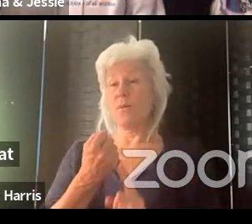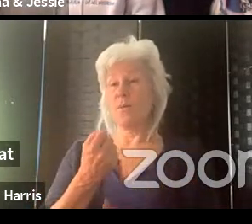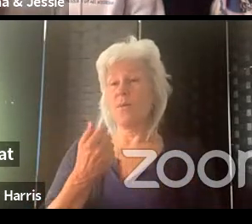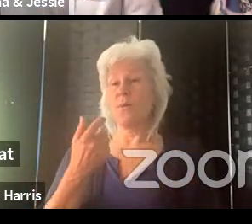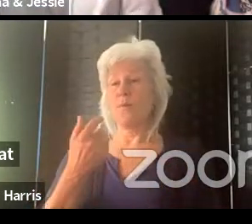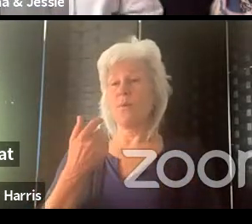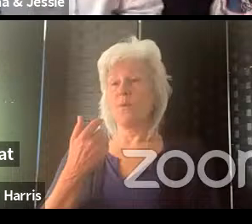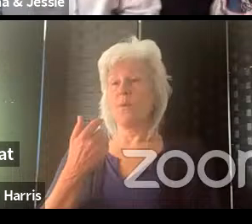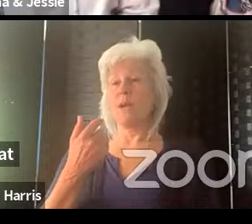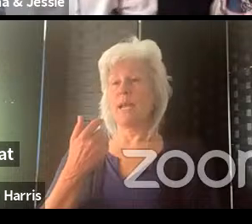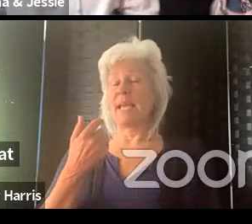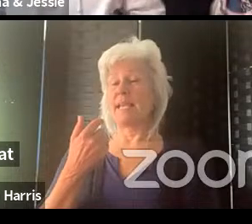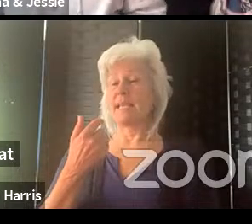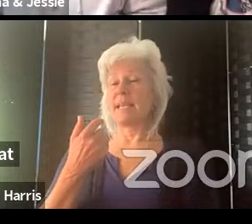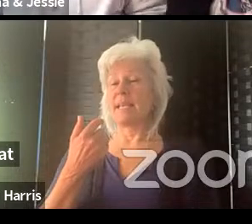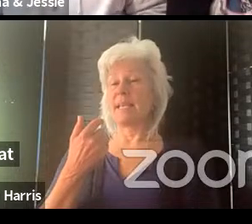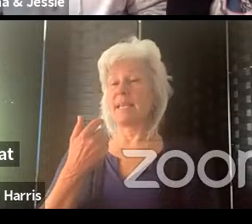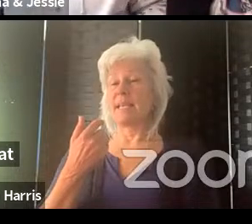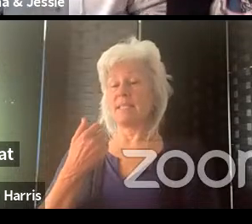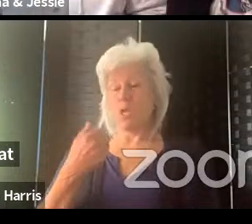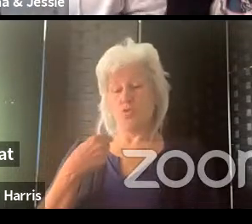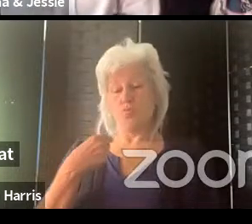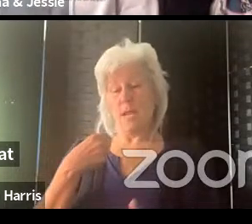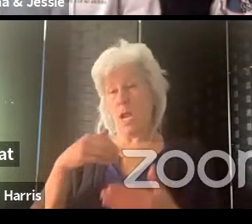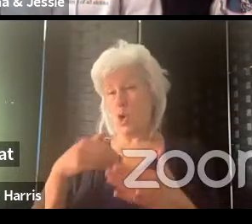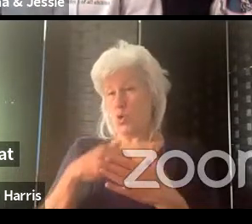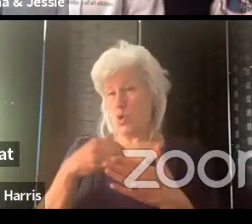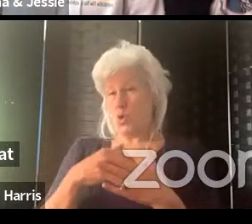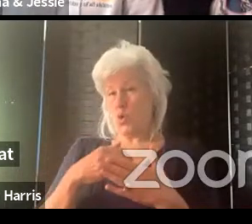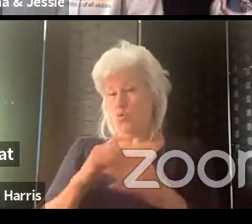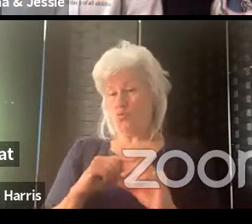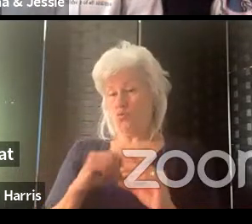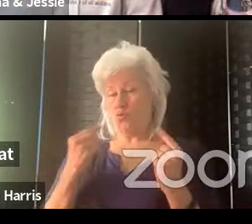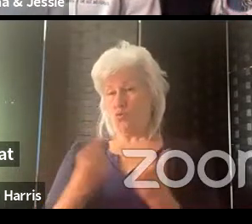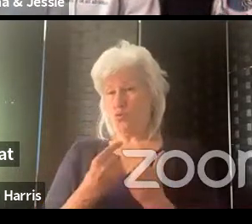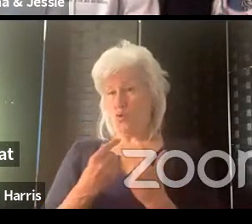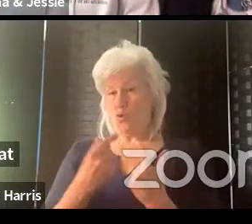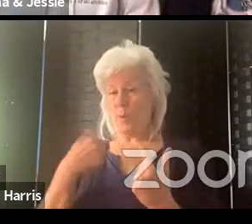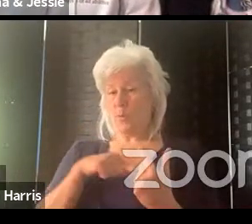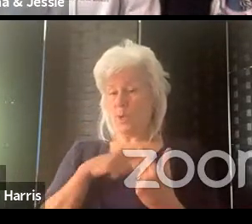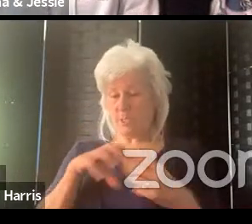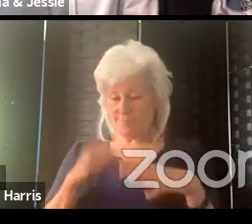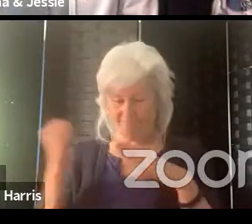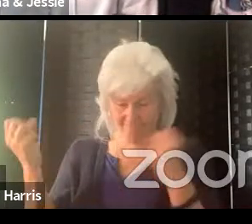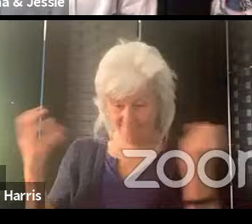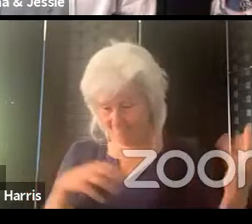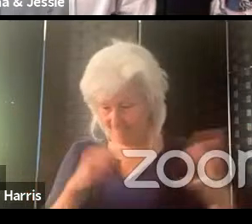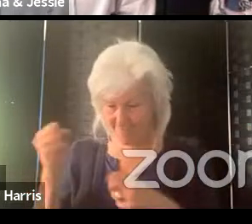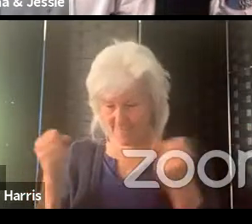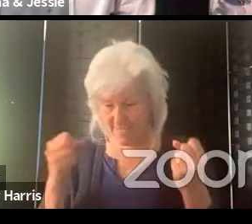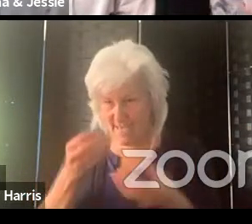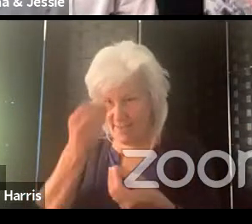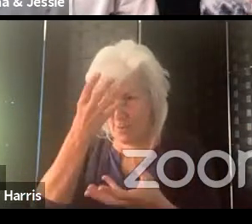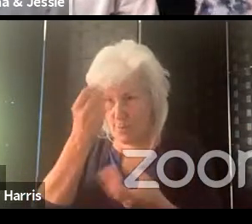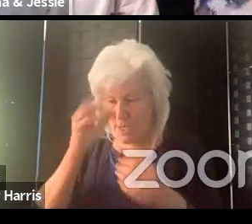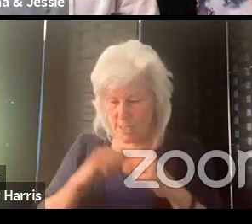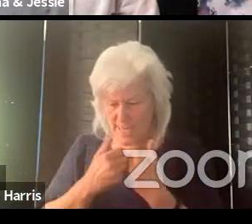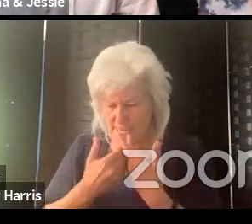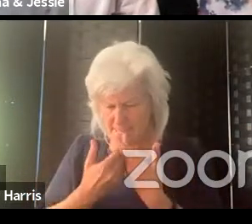it's a grassroots group. We are unpacking information in regards to how a bill is